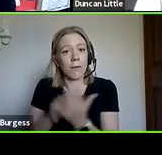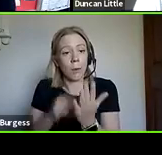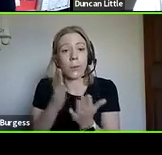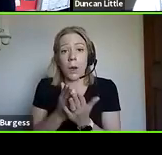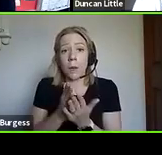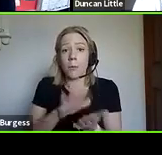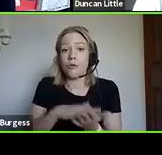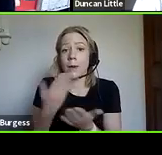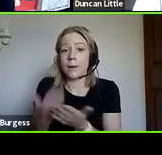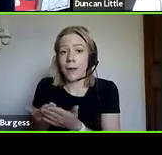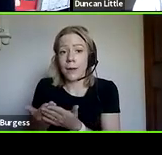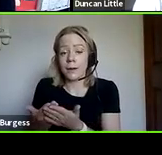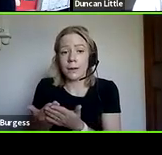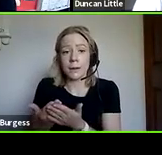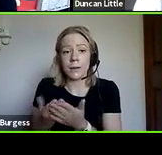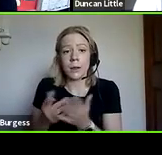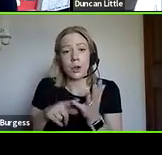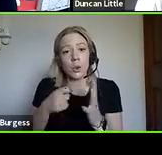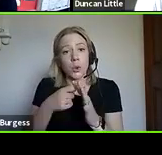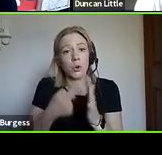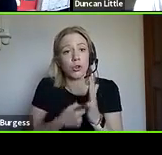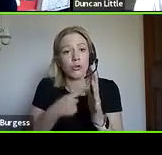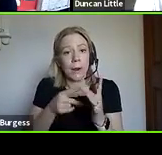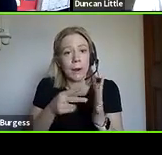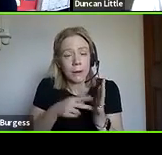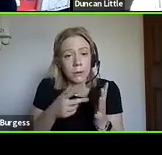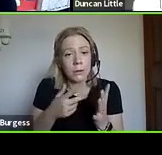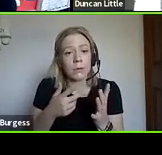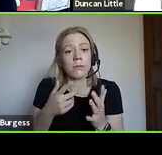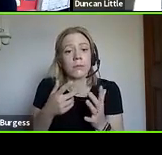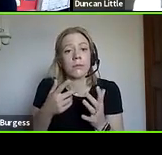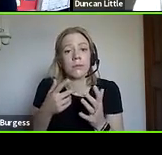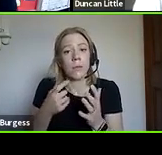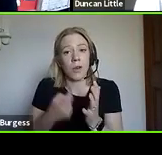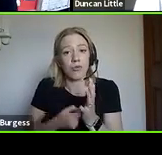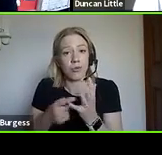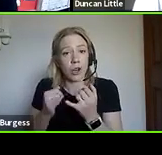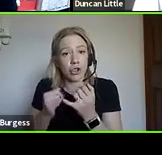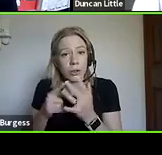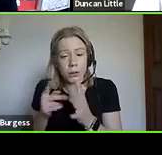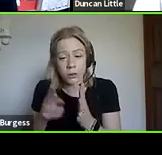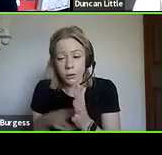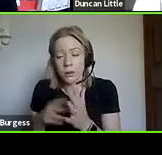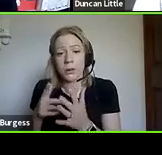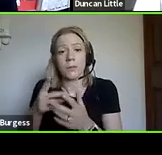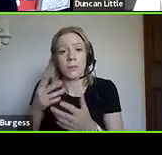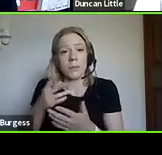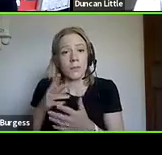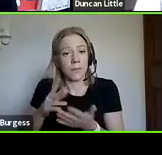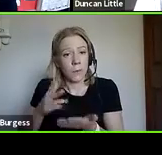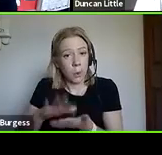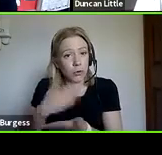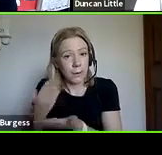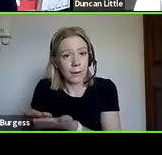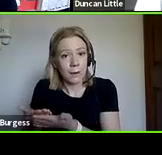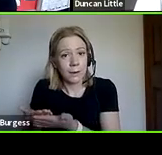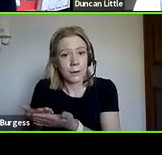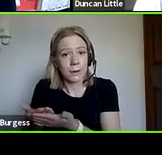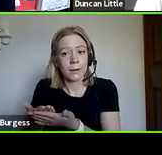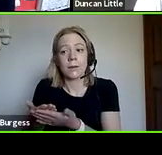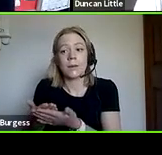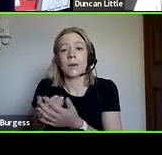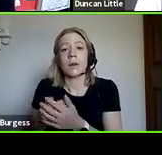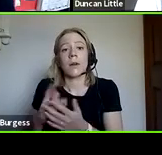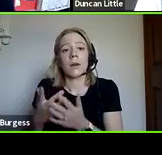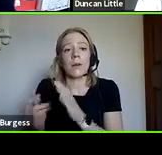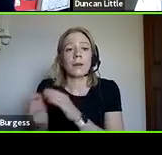for Ukraine, and we keep them. They go off to the EENET office. I send them to Ingrid, and she's